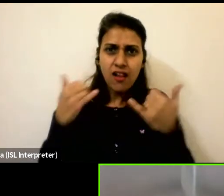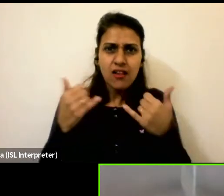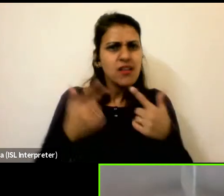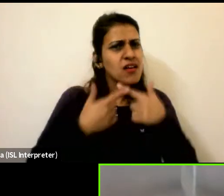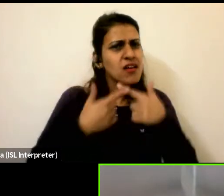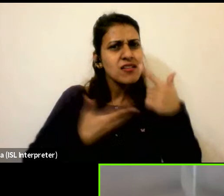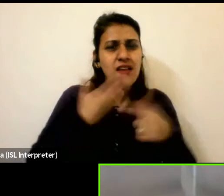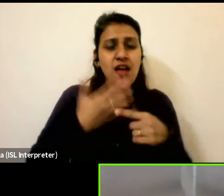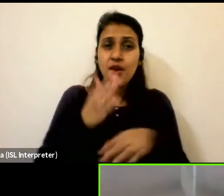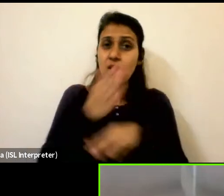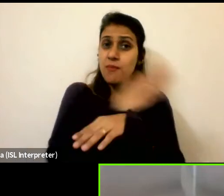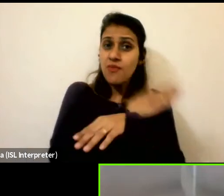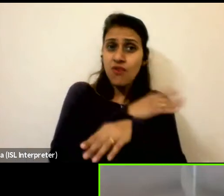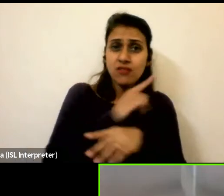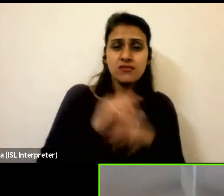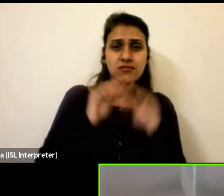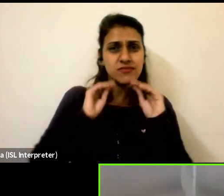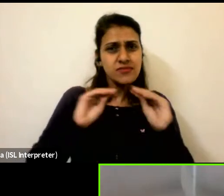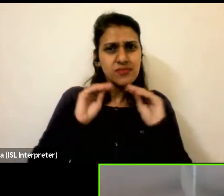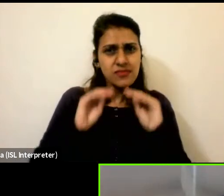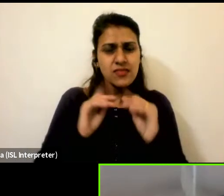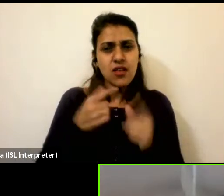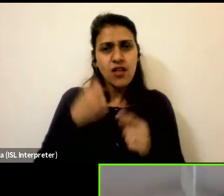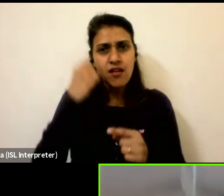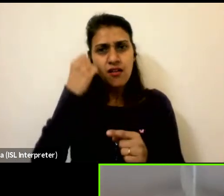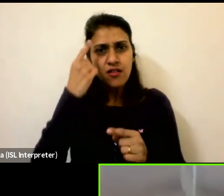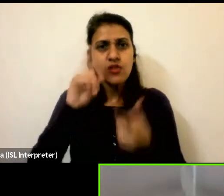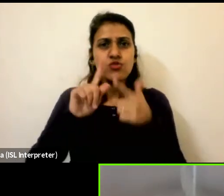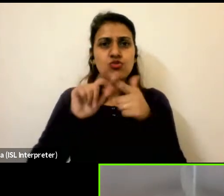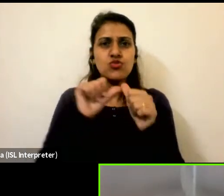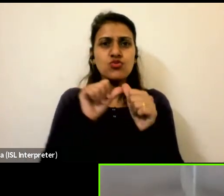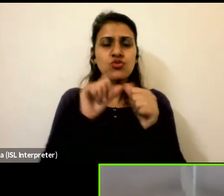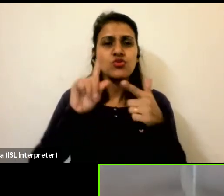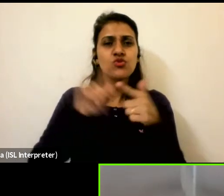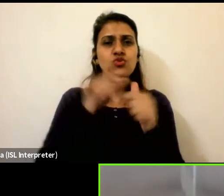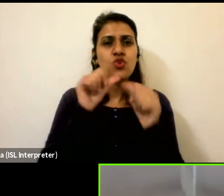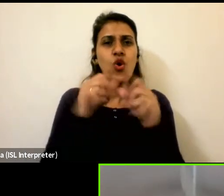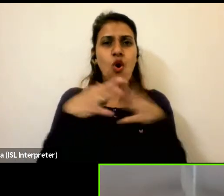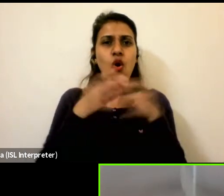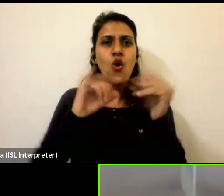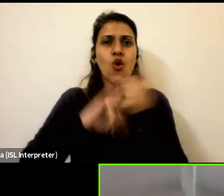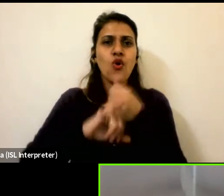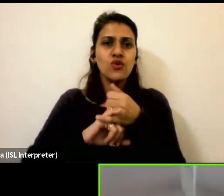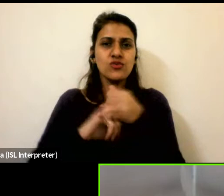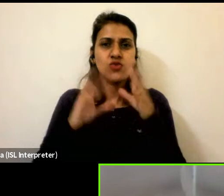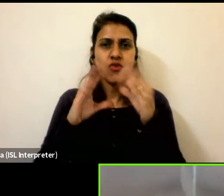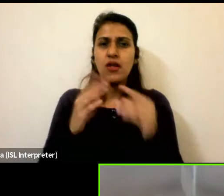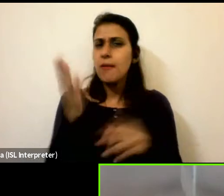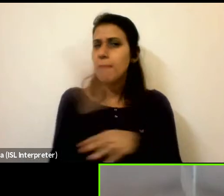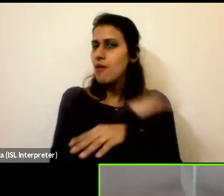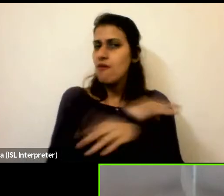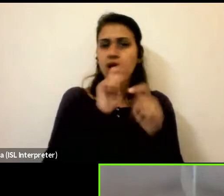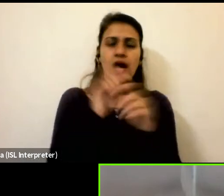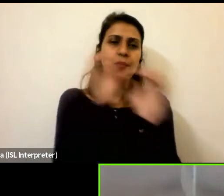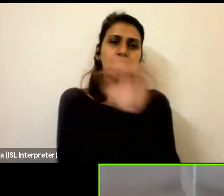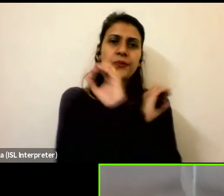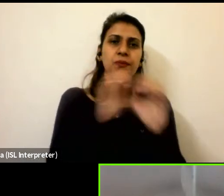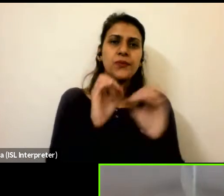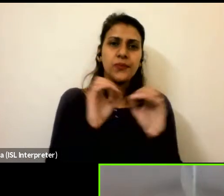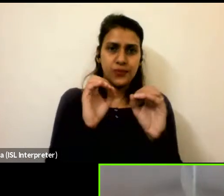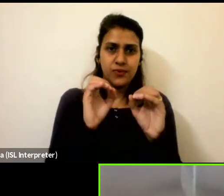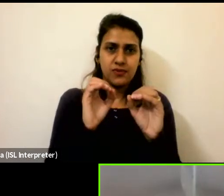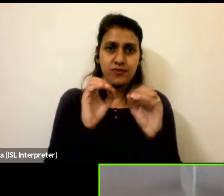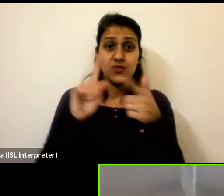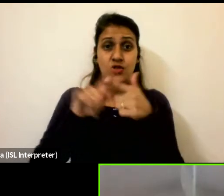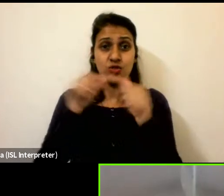training and before the enablement with the JAWS software, this person had not been doing anything at all.